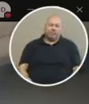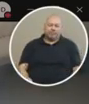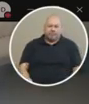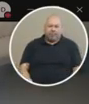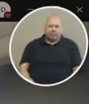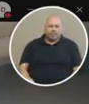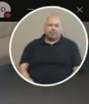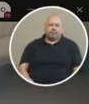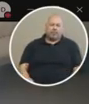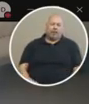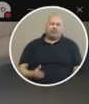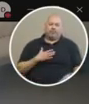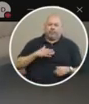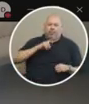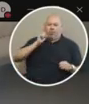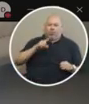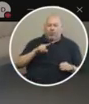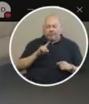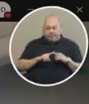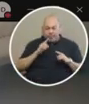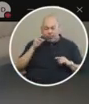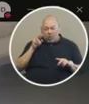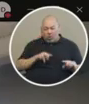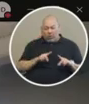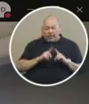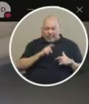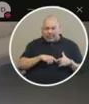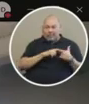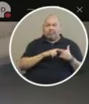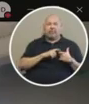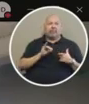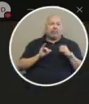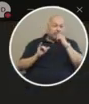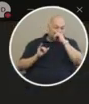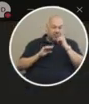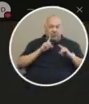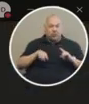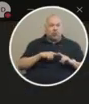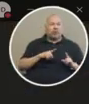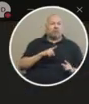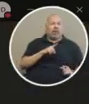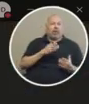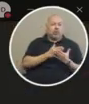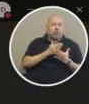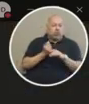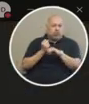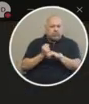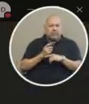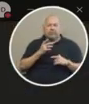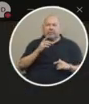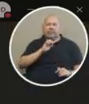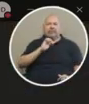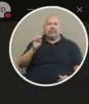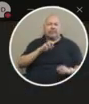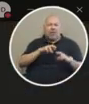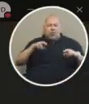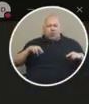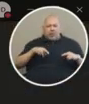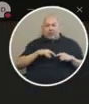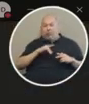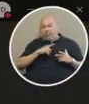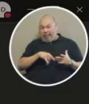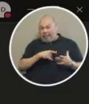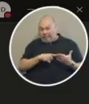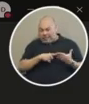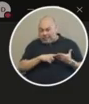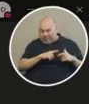guess, you know, the question I'm trying to understand is, are we looking at suspending, say, like you're talking about 3 flat fields with the Eastside Regional? Would the discussion